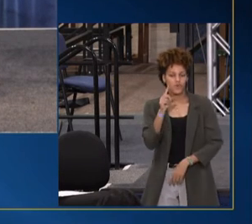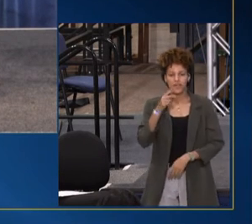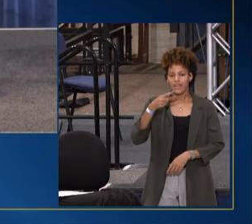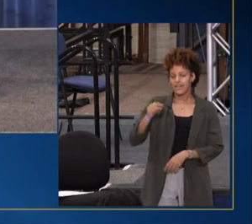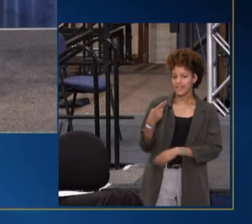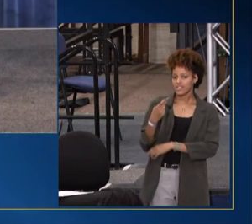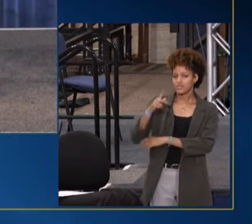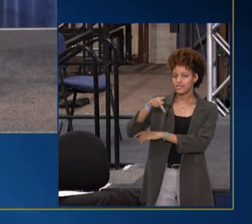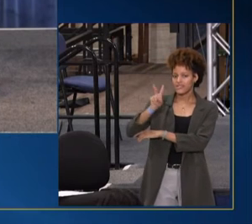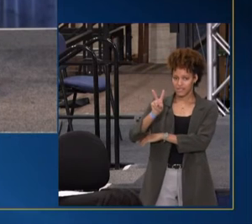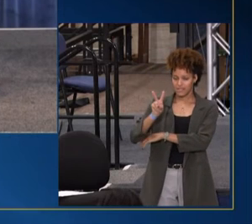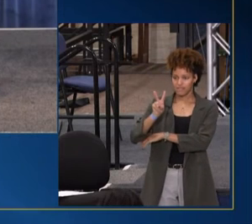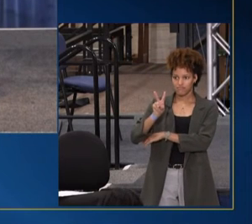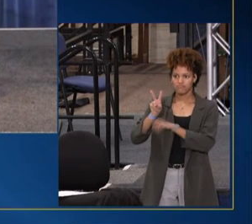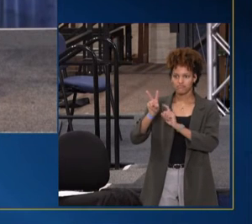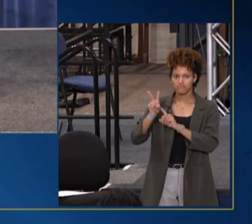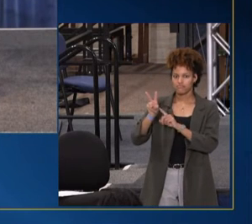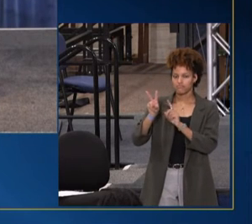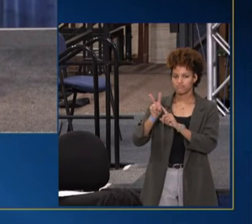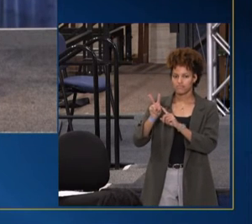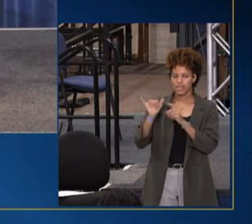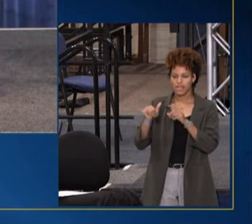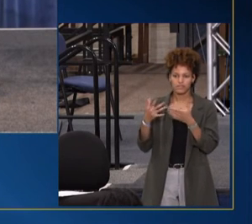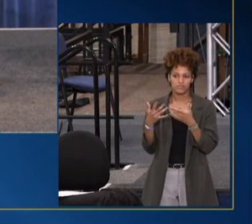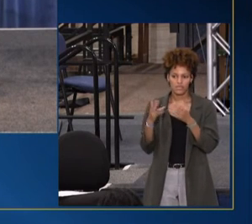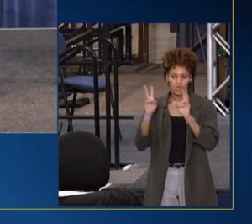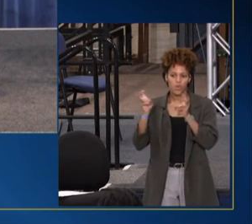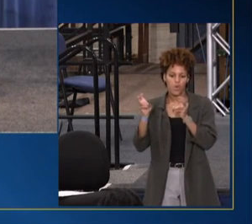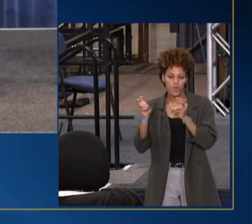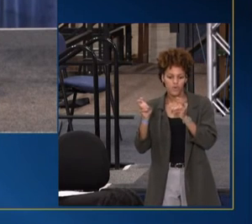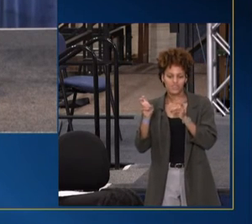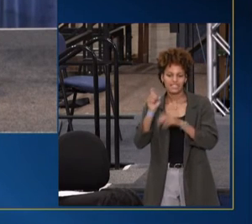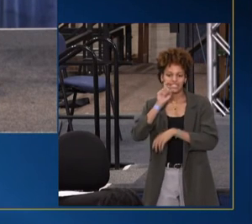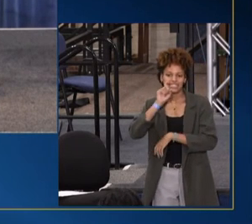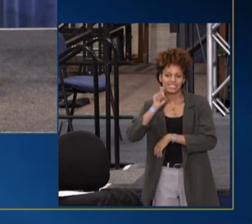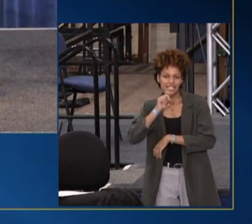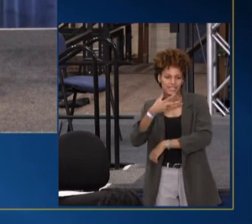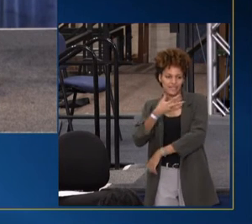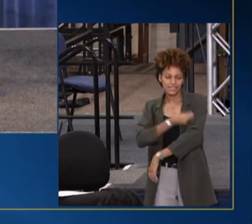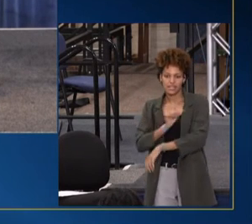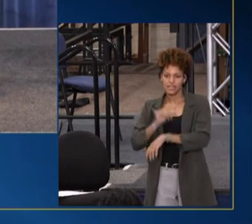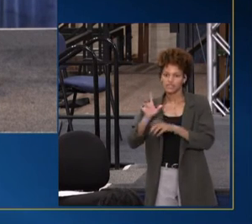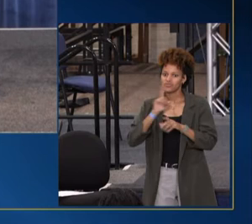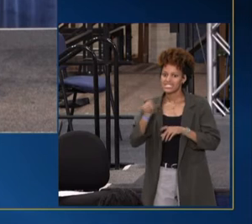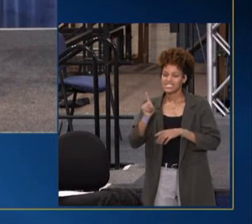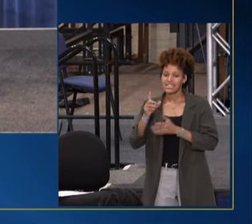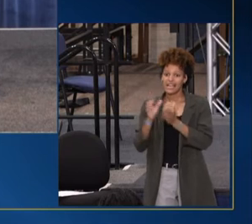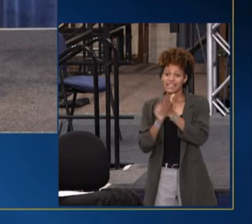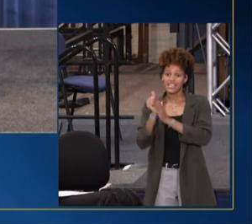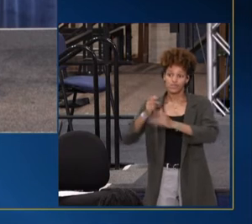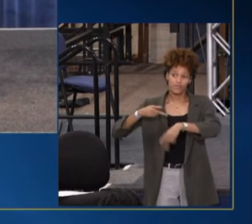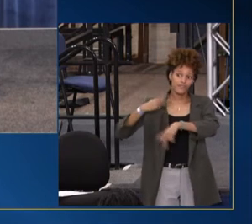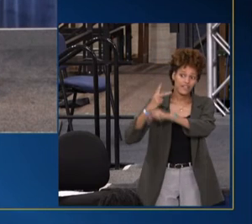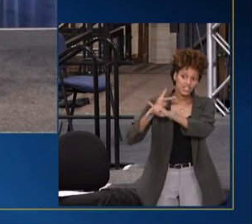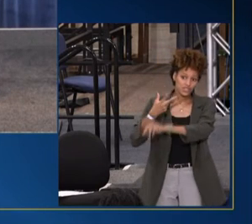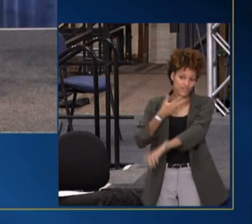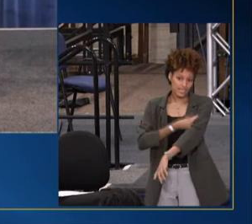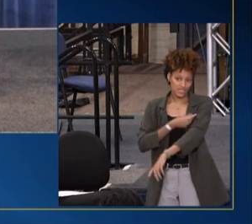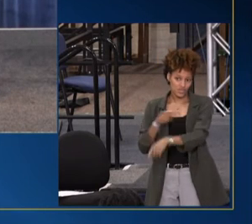HPV, which has been maligned as a quote-unquote sex vaccine, but actually it's a cancer prevention